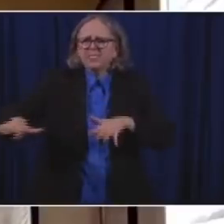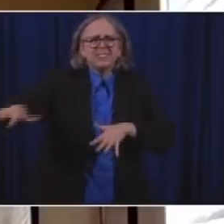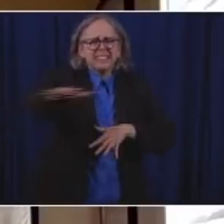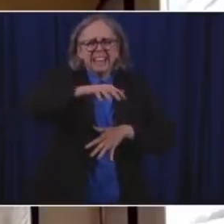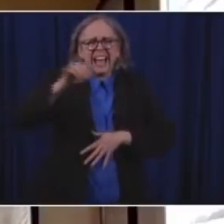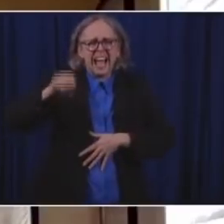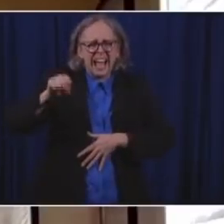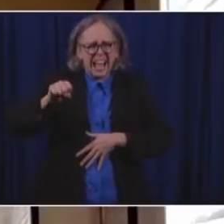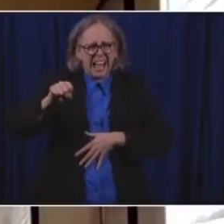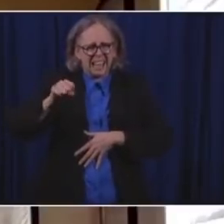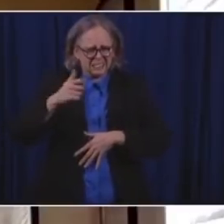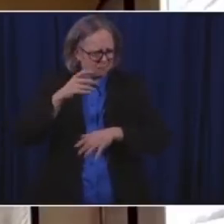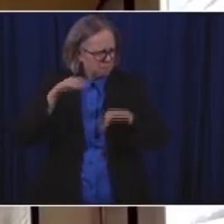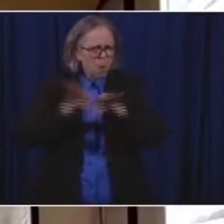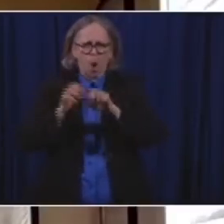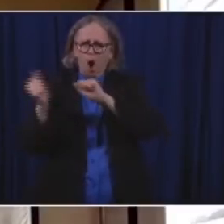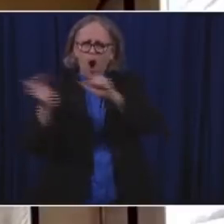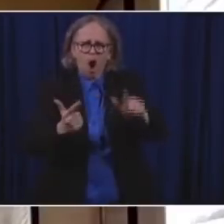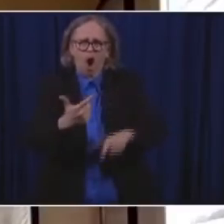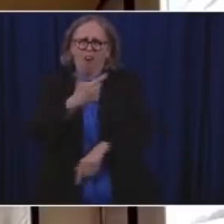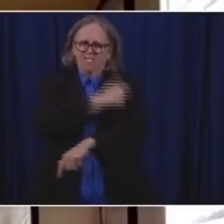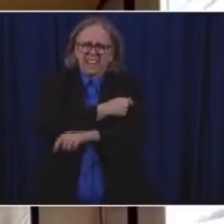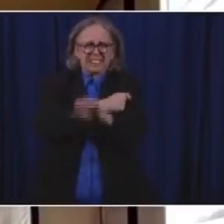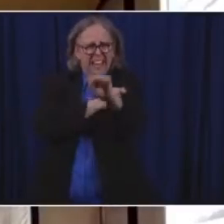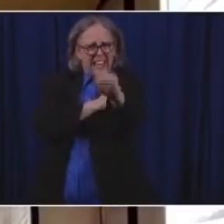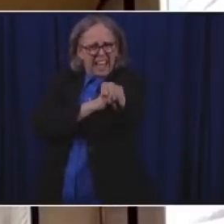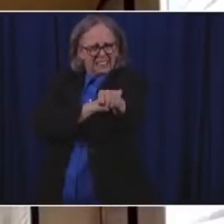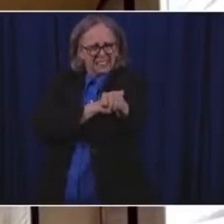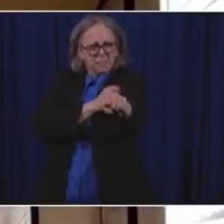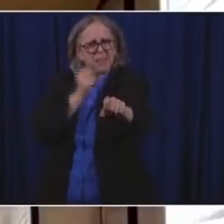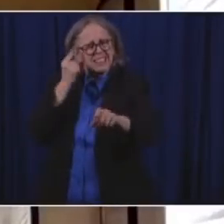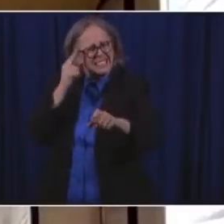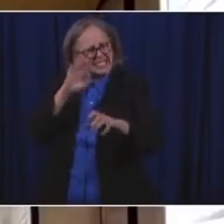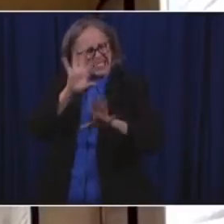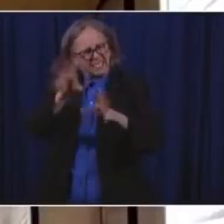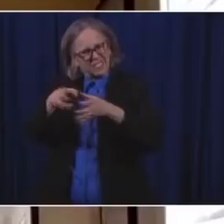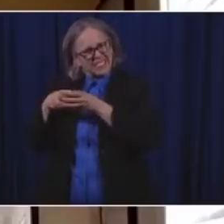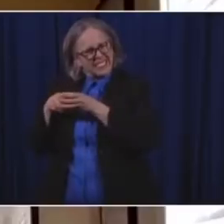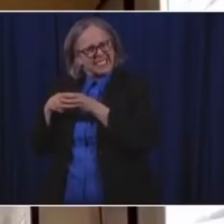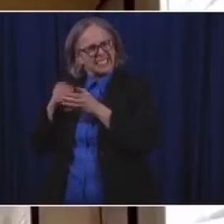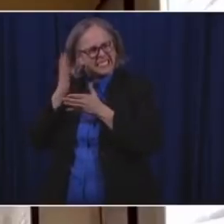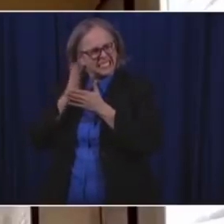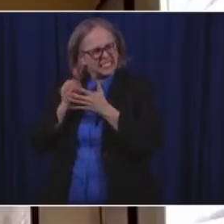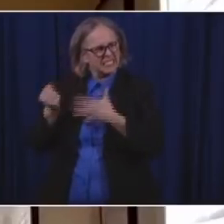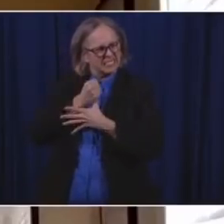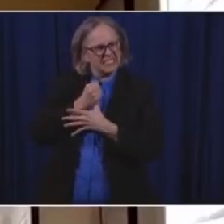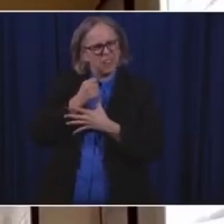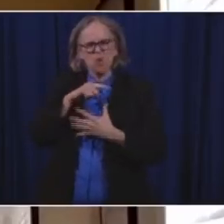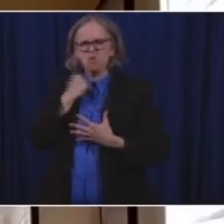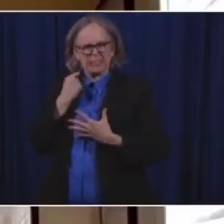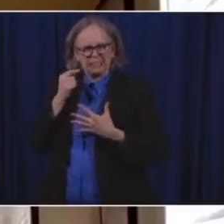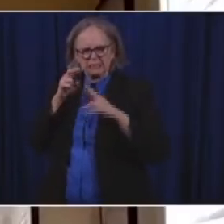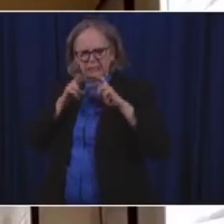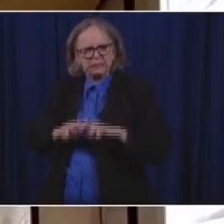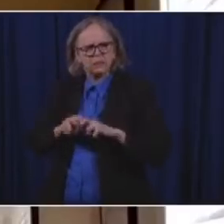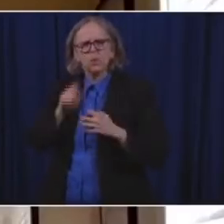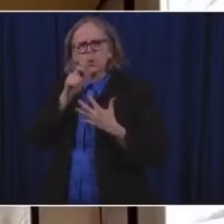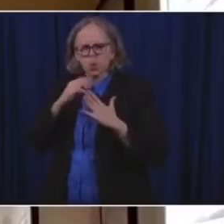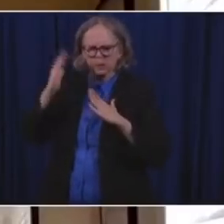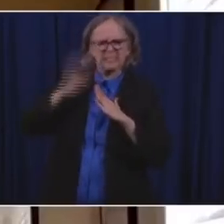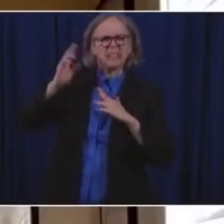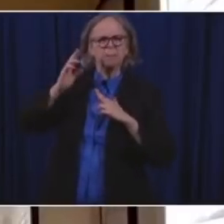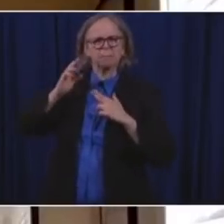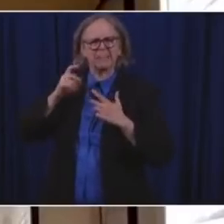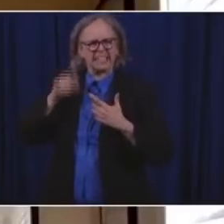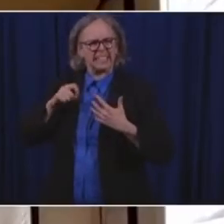vaccine on the basis of graded risk. And we know, for example, that the congregate